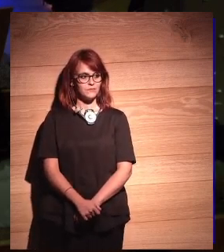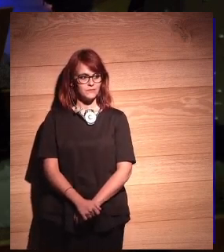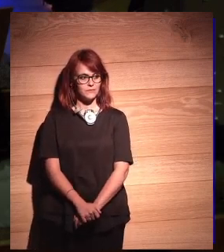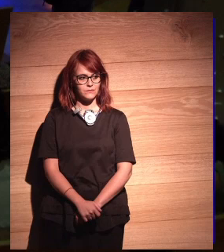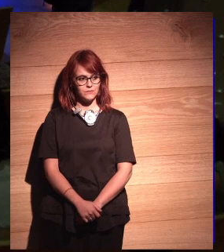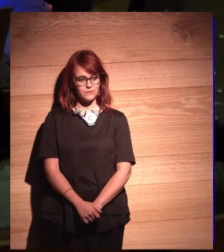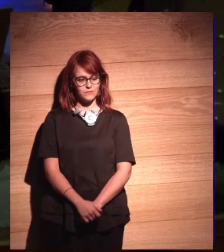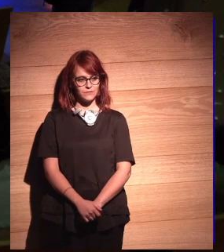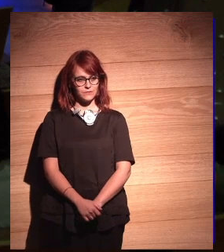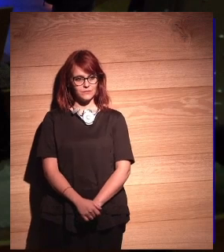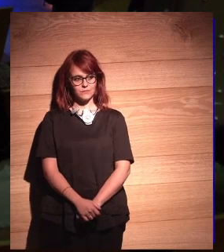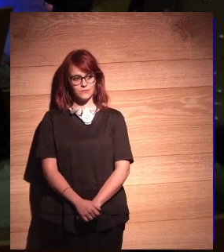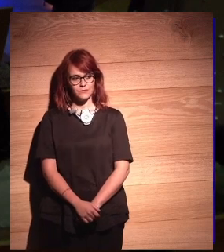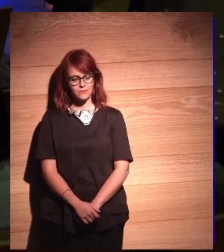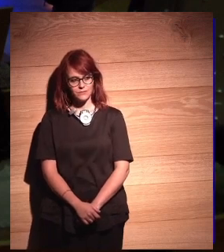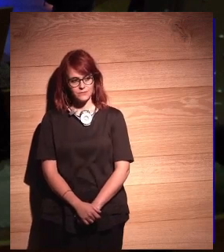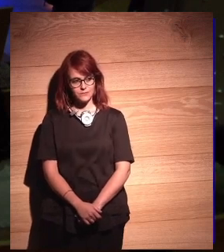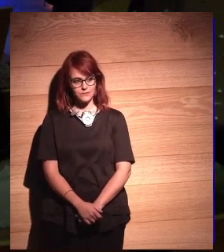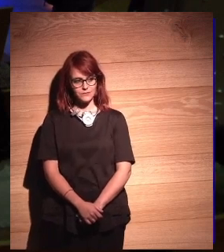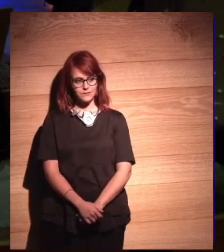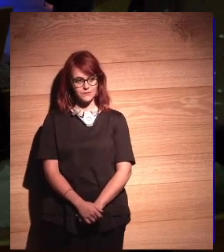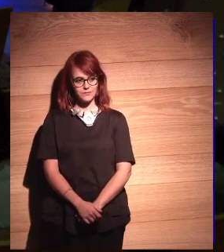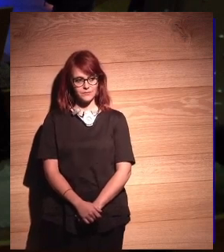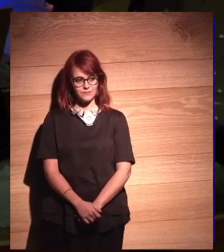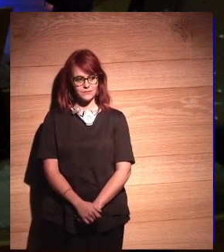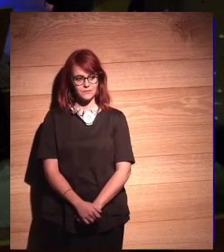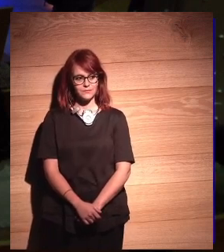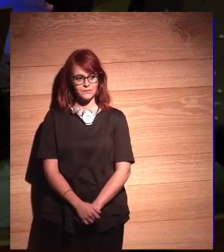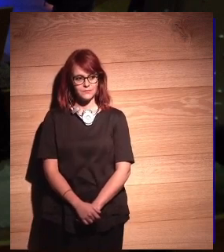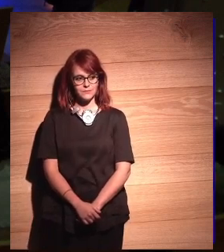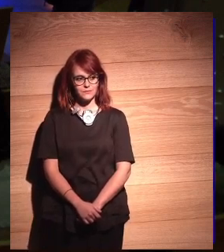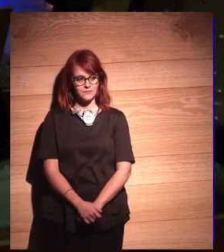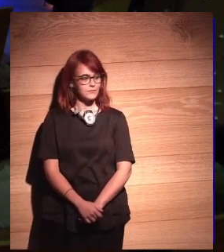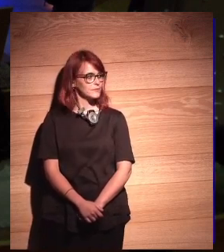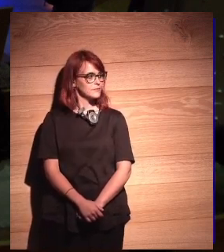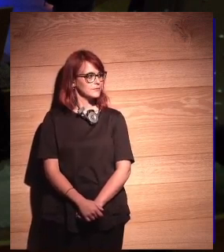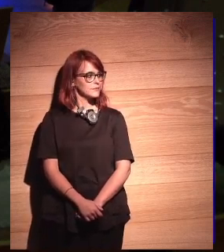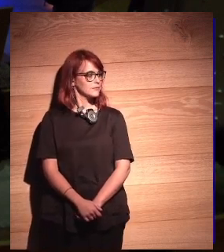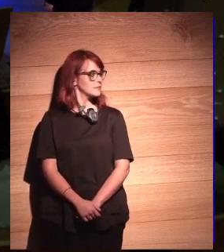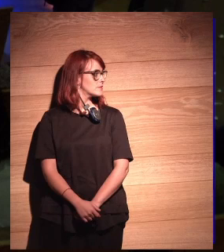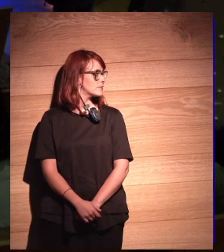Huh? You gonna reconnect it again?